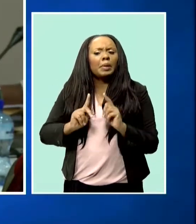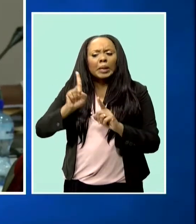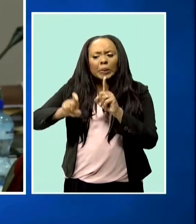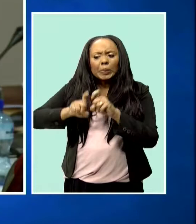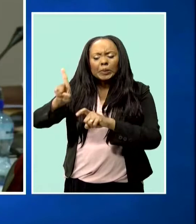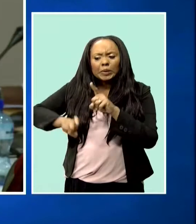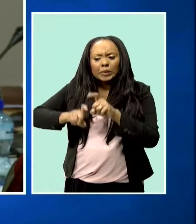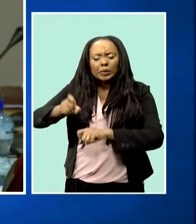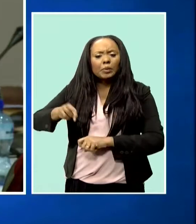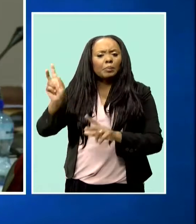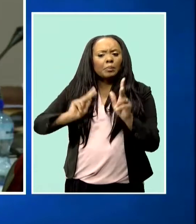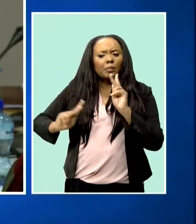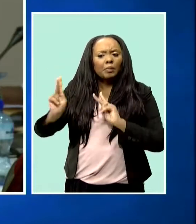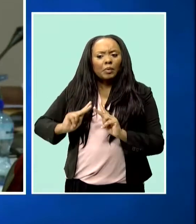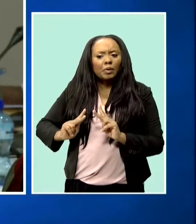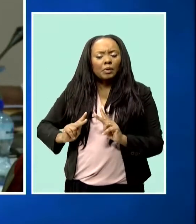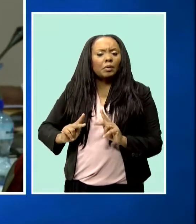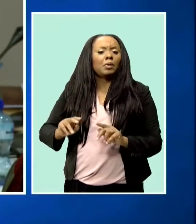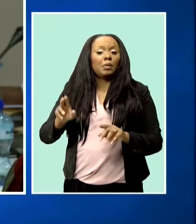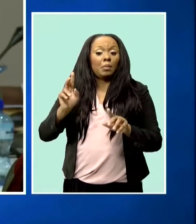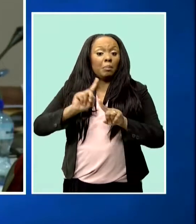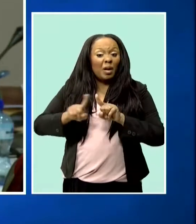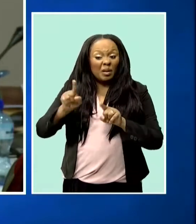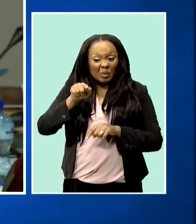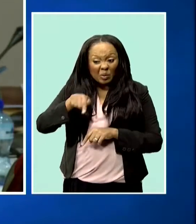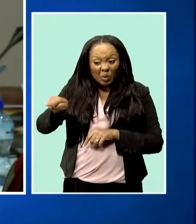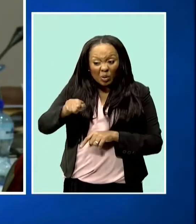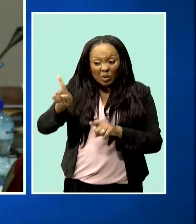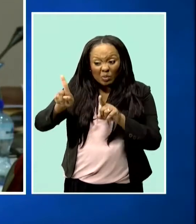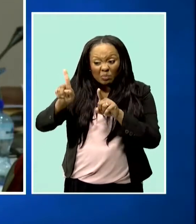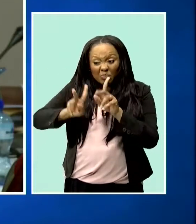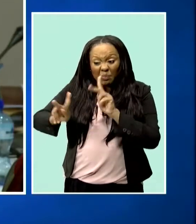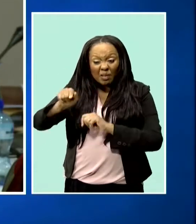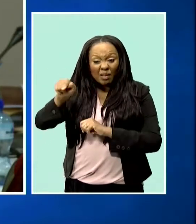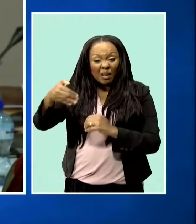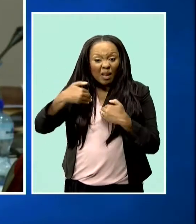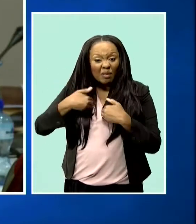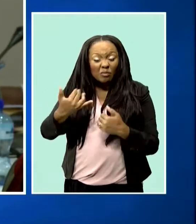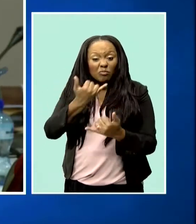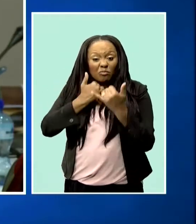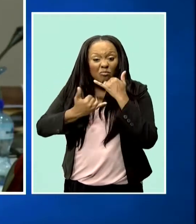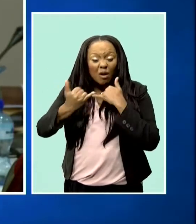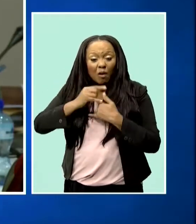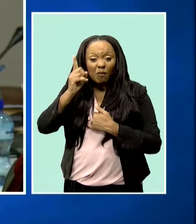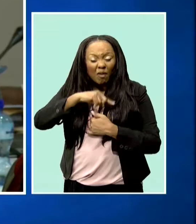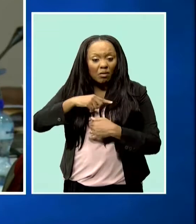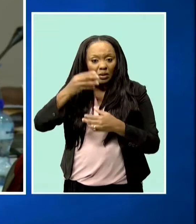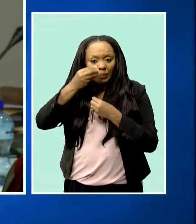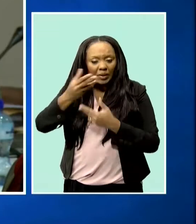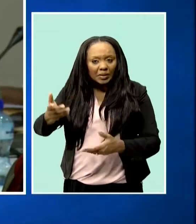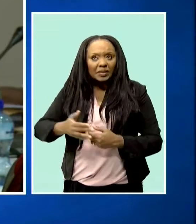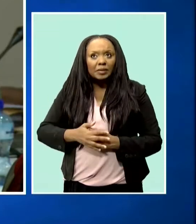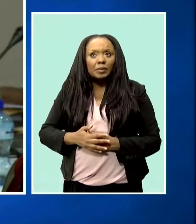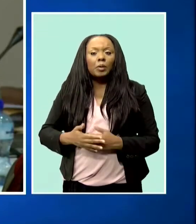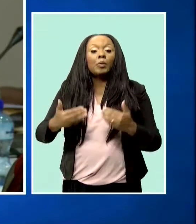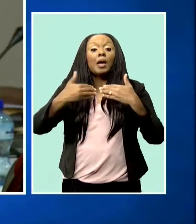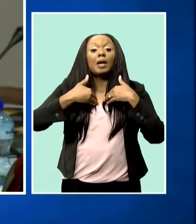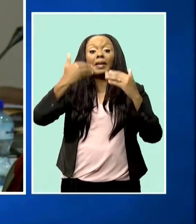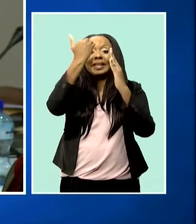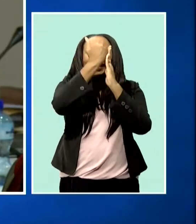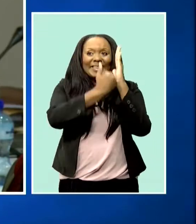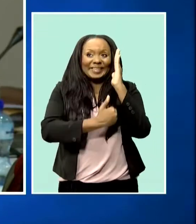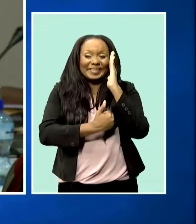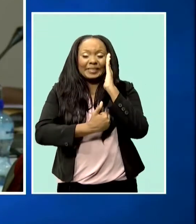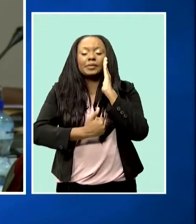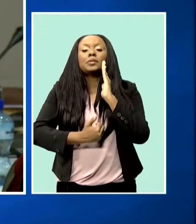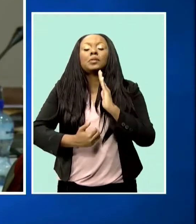of witnesses who will be relying on data and calculations that we all know to be false. The list above shows that we are talking